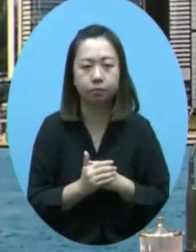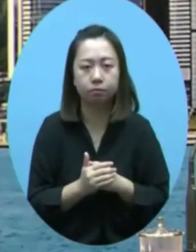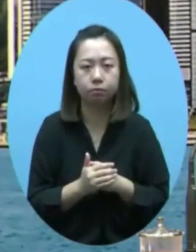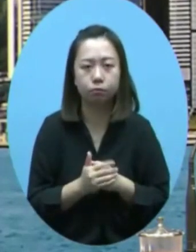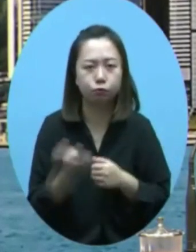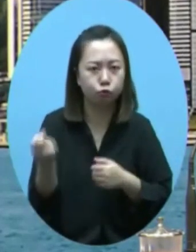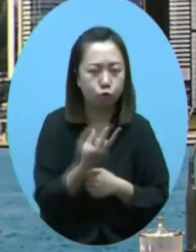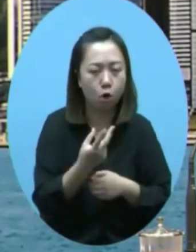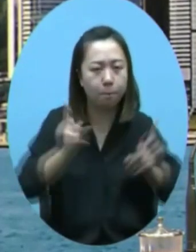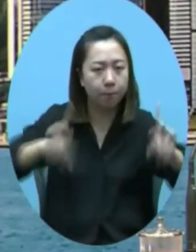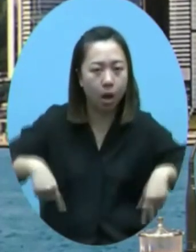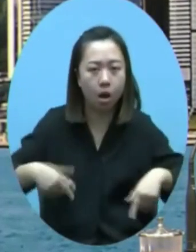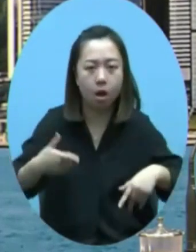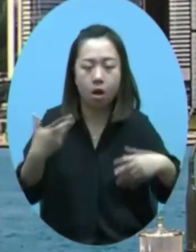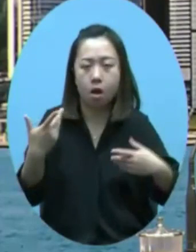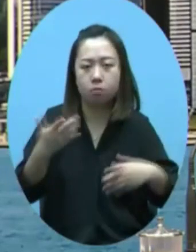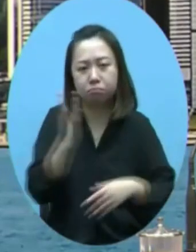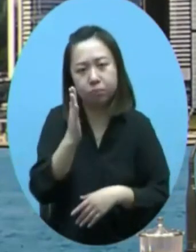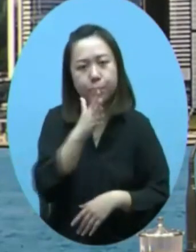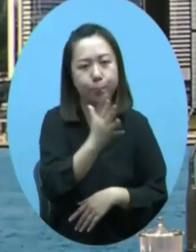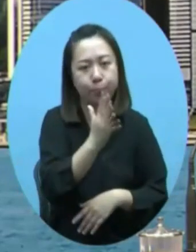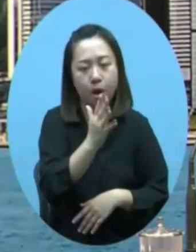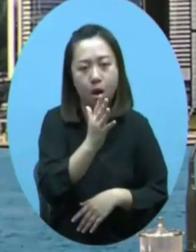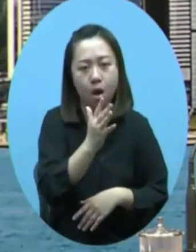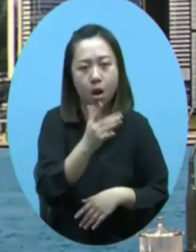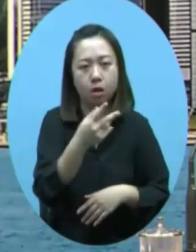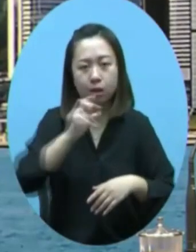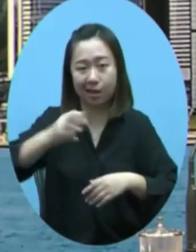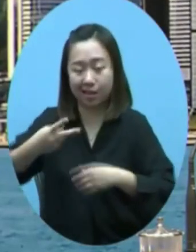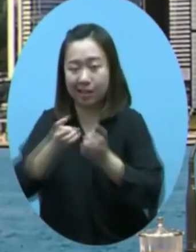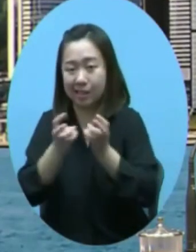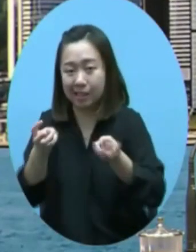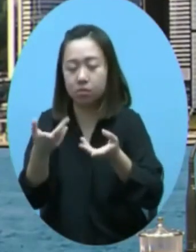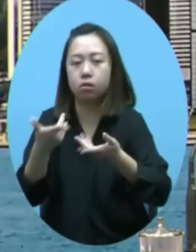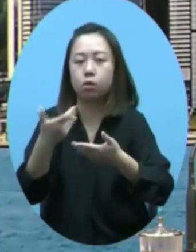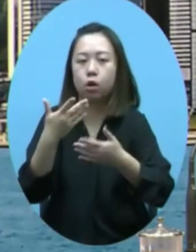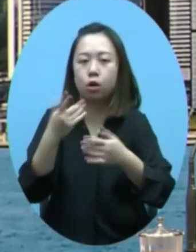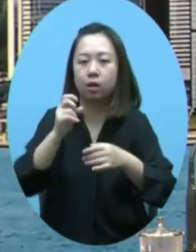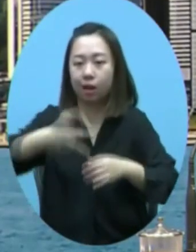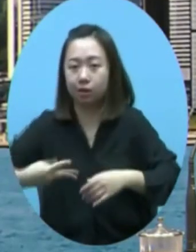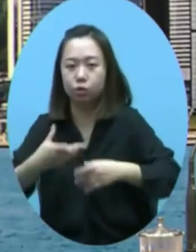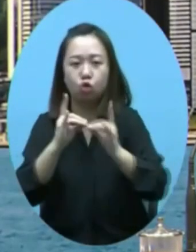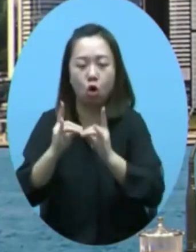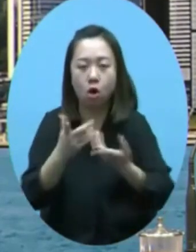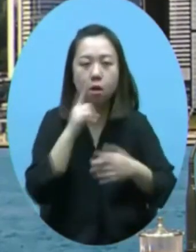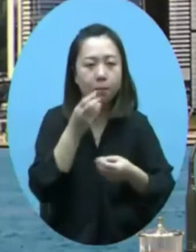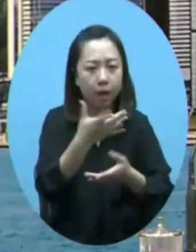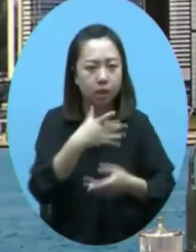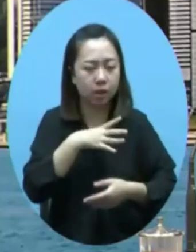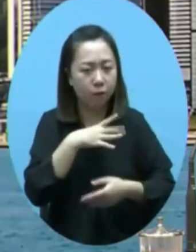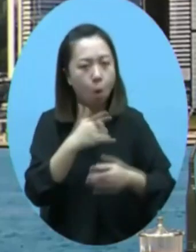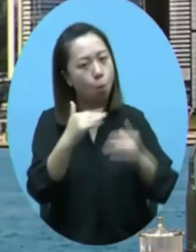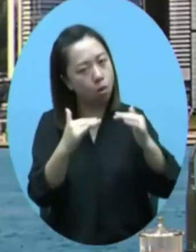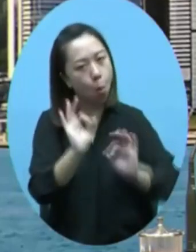arrangements for patients, and we will reactivate our 500 second-tier isolation